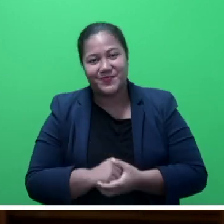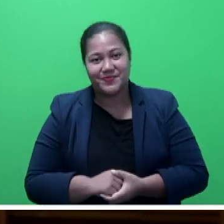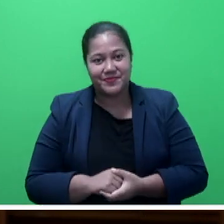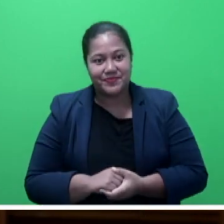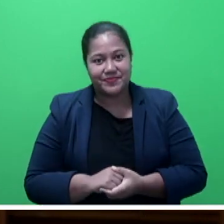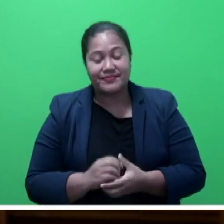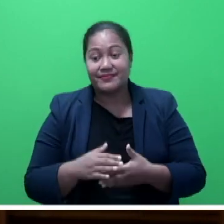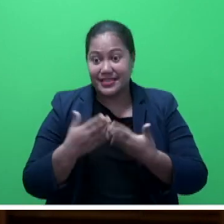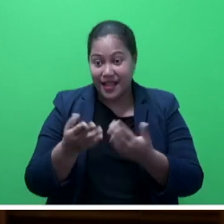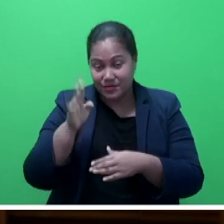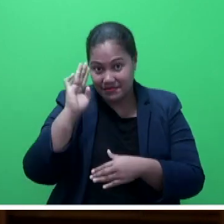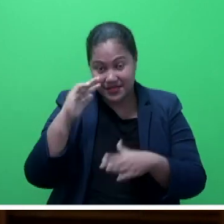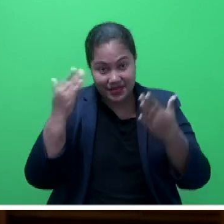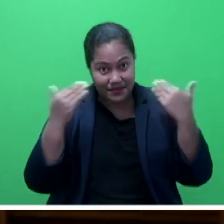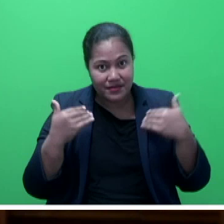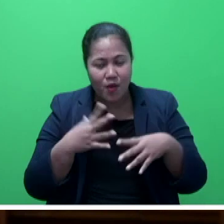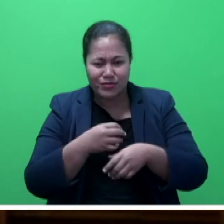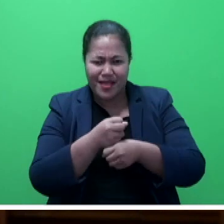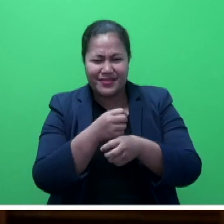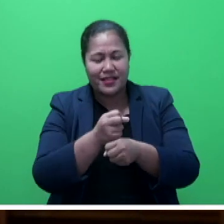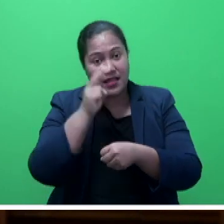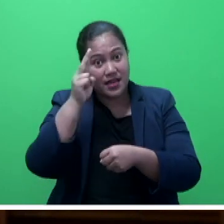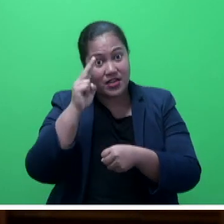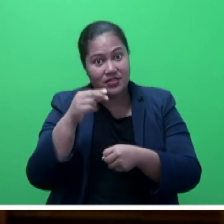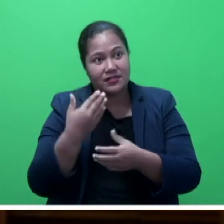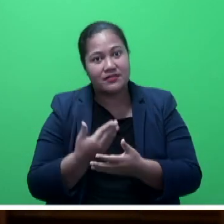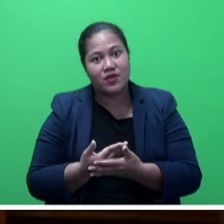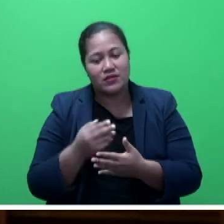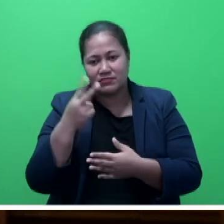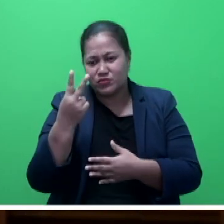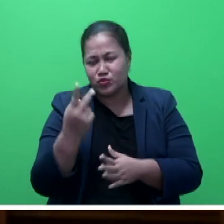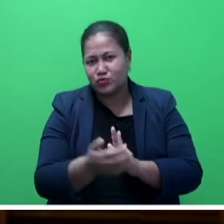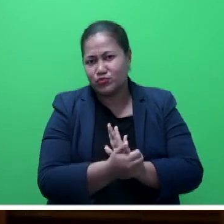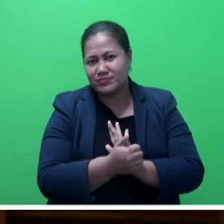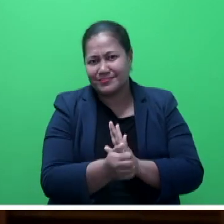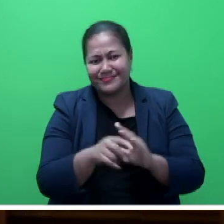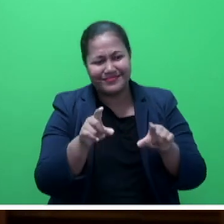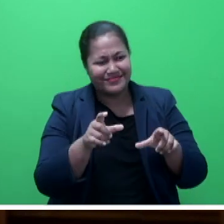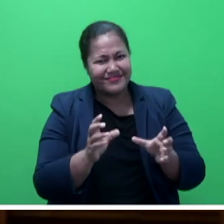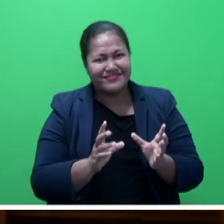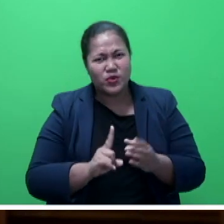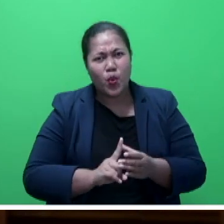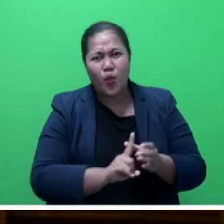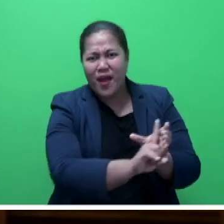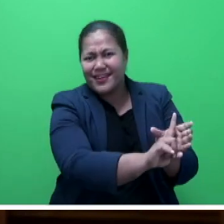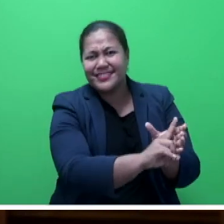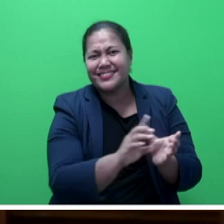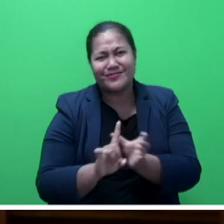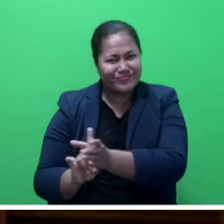Now, Mr. Speaker, I want to update the nation on the two potential border quarantine cases we identified over the